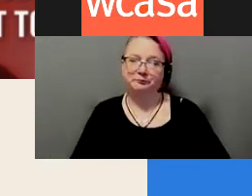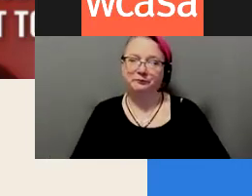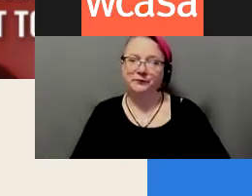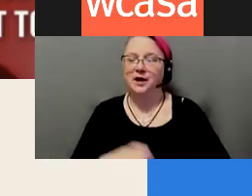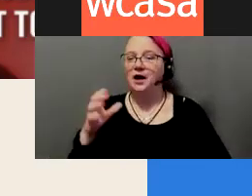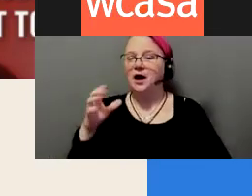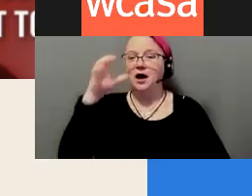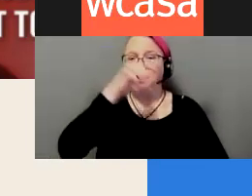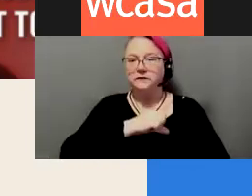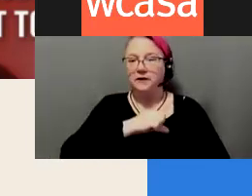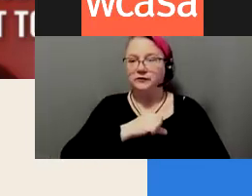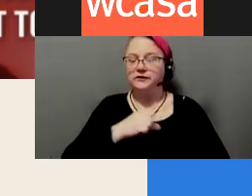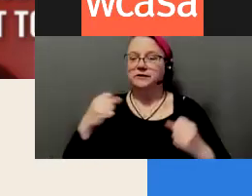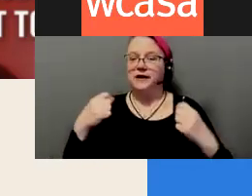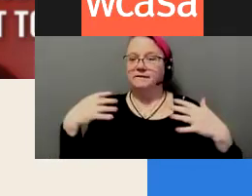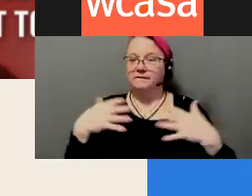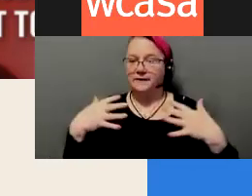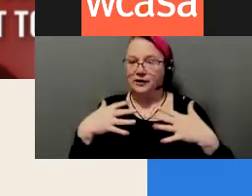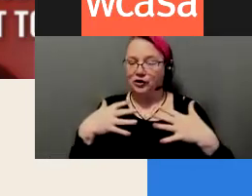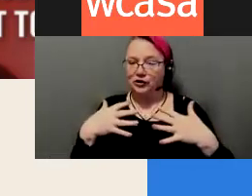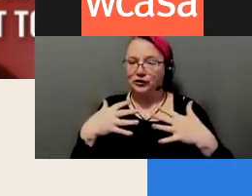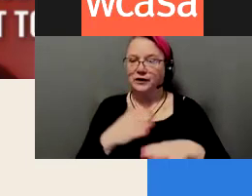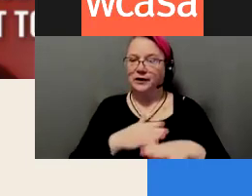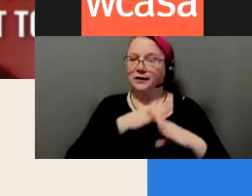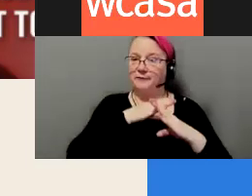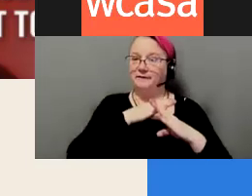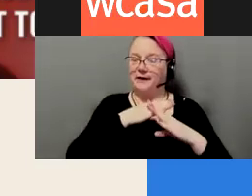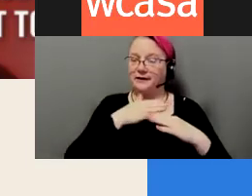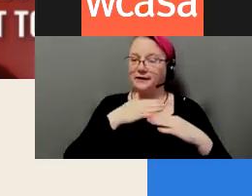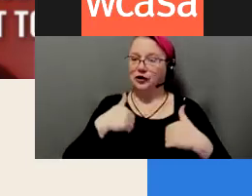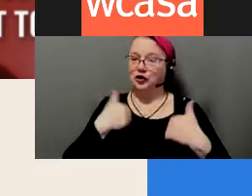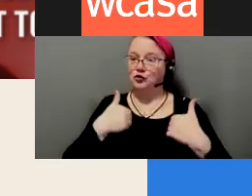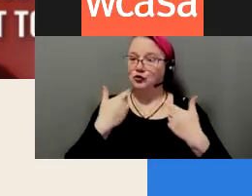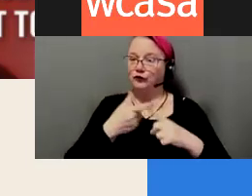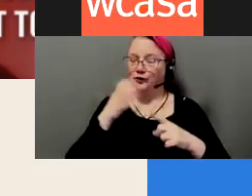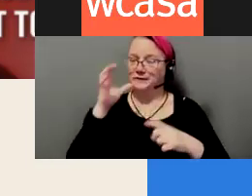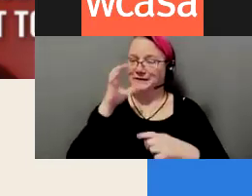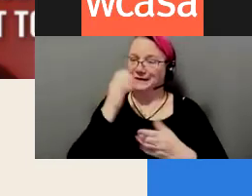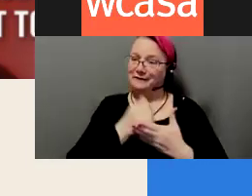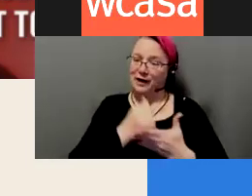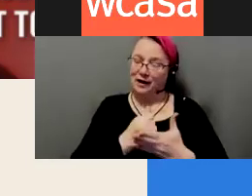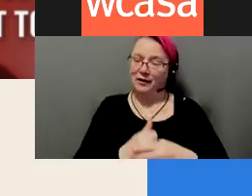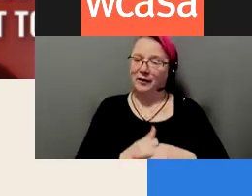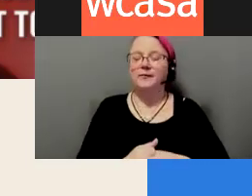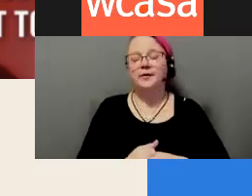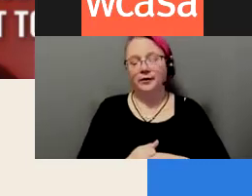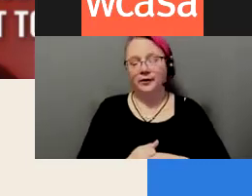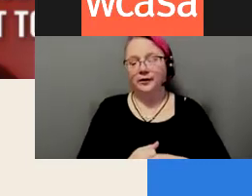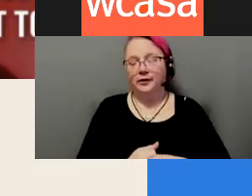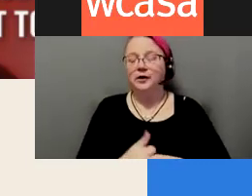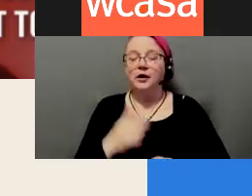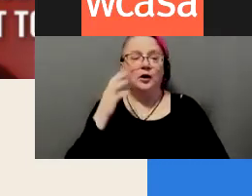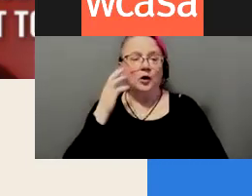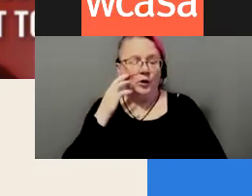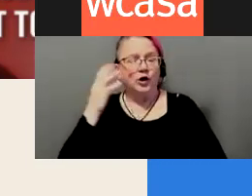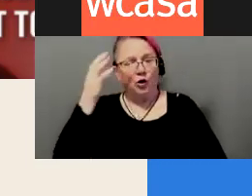Assumptions and fears can prevent youth from seeking help. So we want to make sure that while youth are generally aware of these child sexual abuse